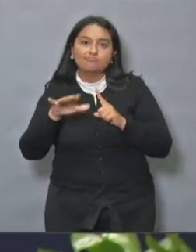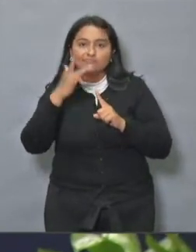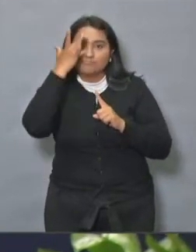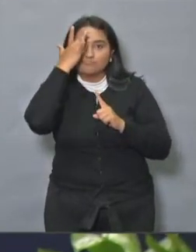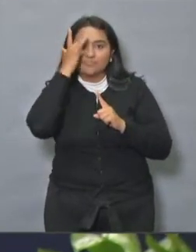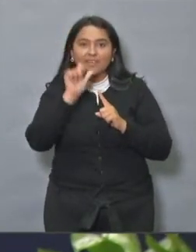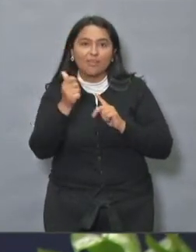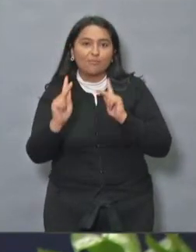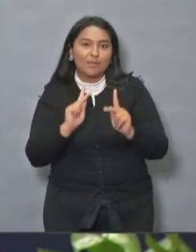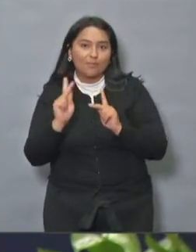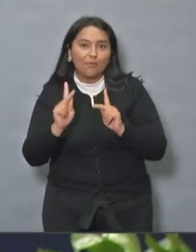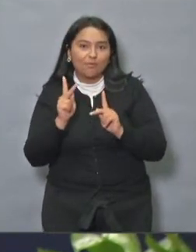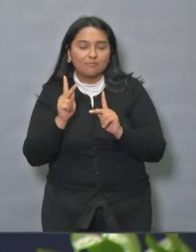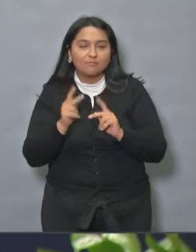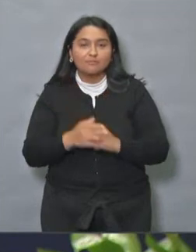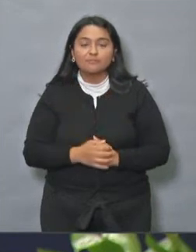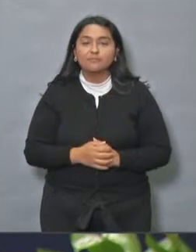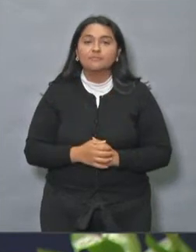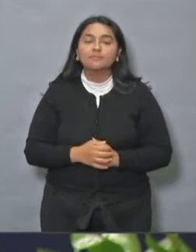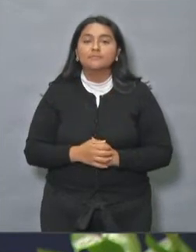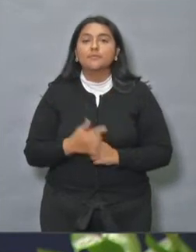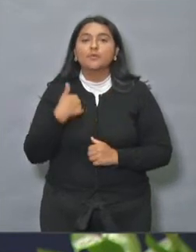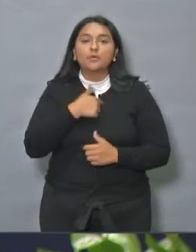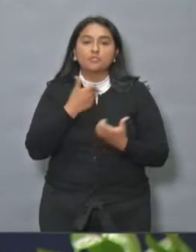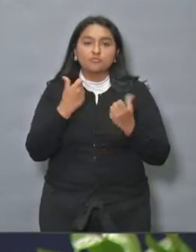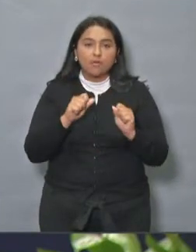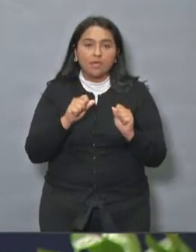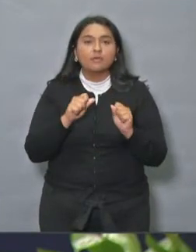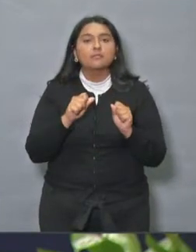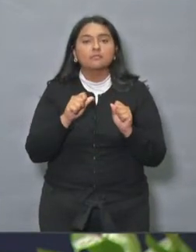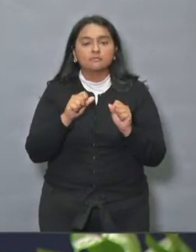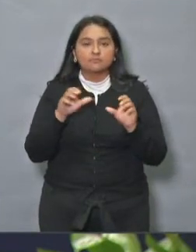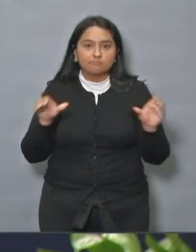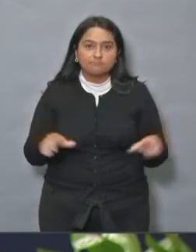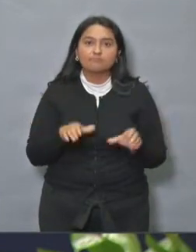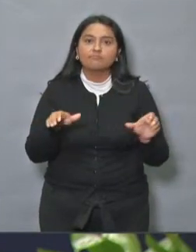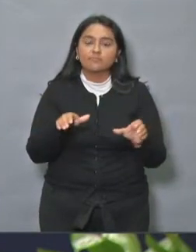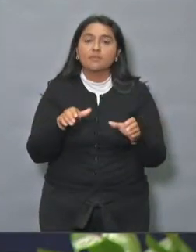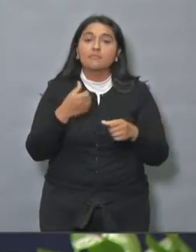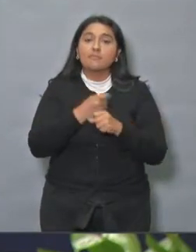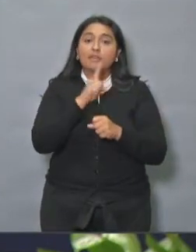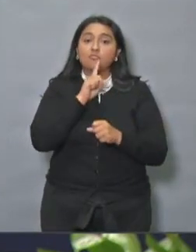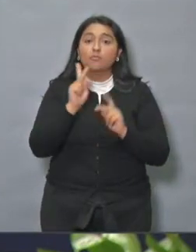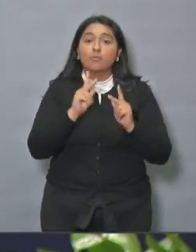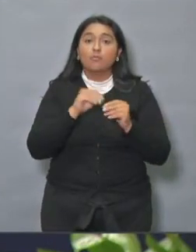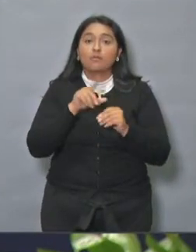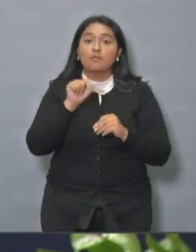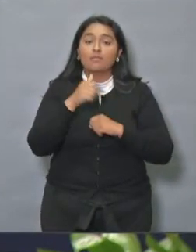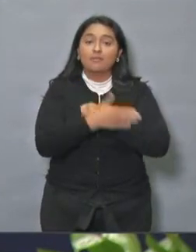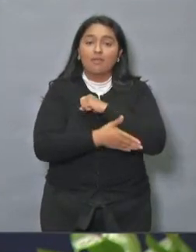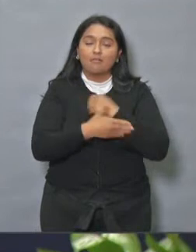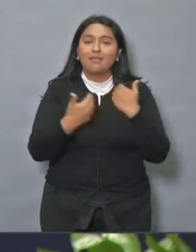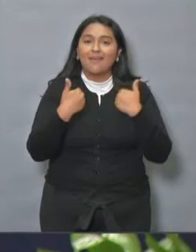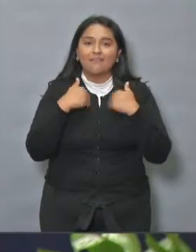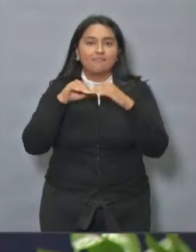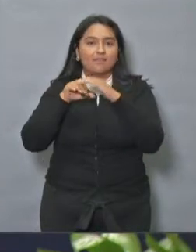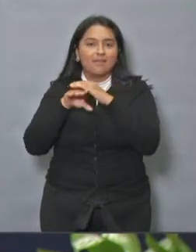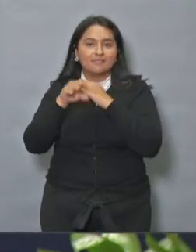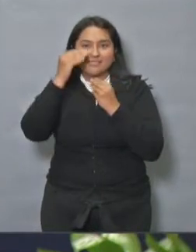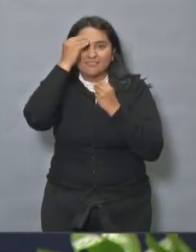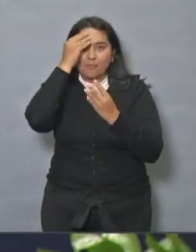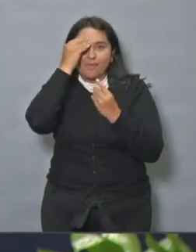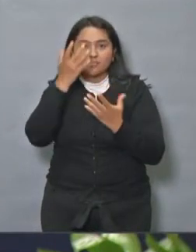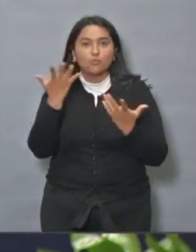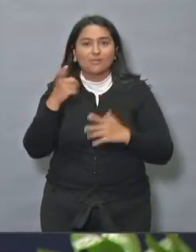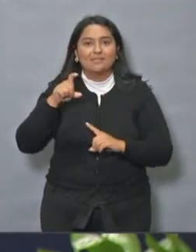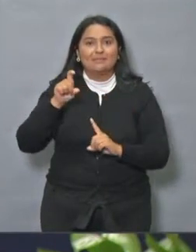This information is part of our ongoing effort to make sure that those who live within Los Angeles County have access to the information that they need to help